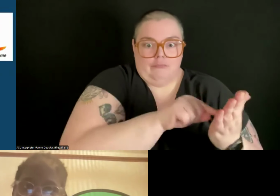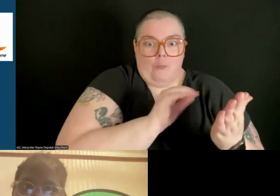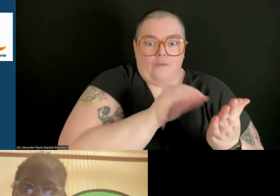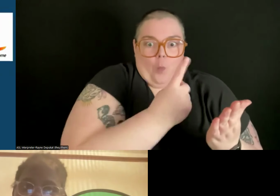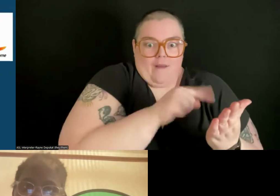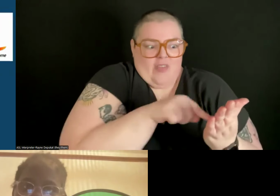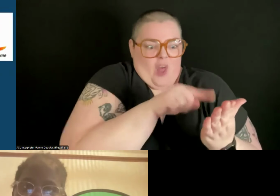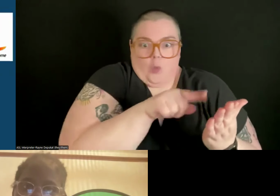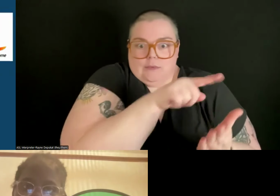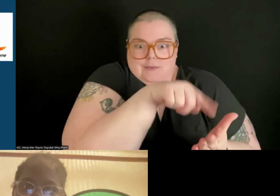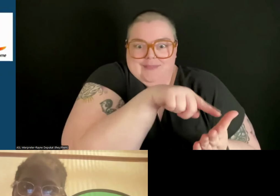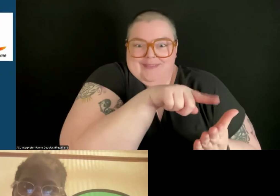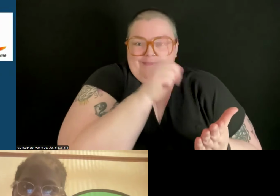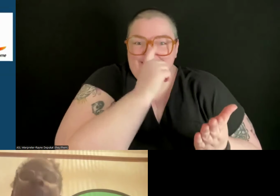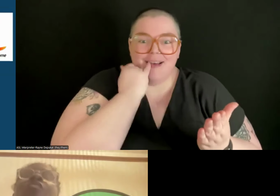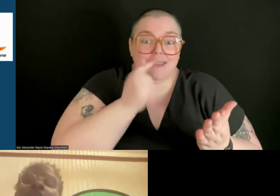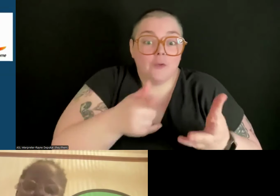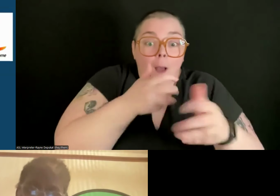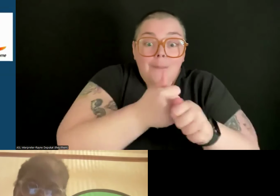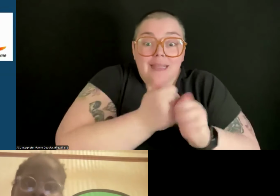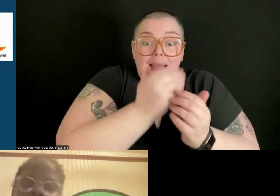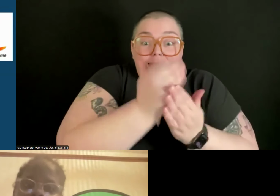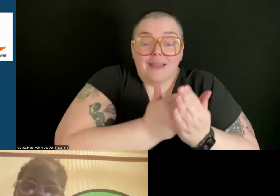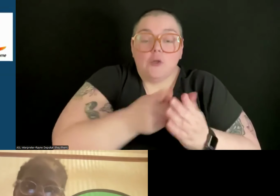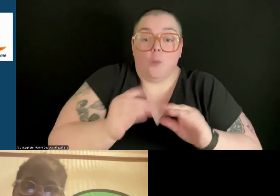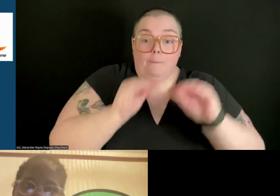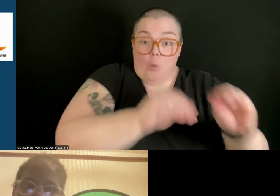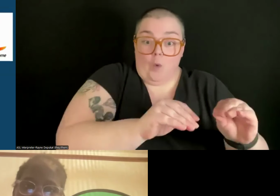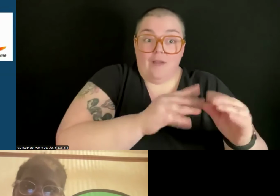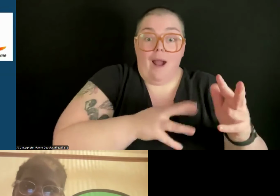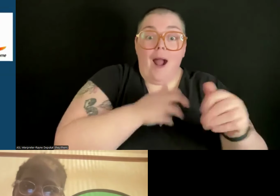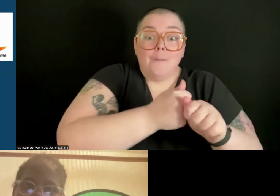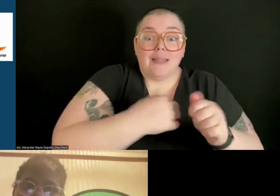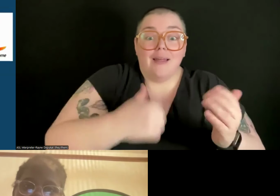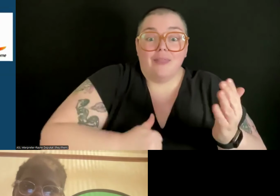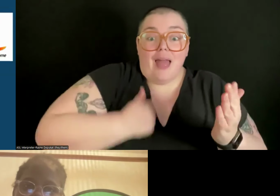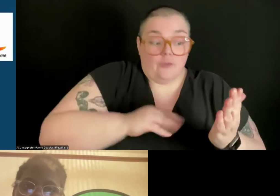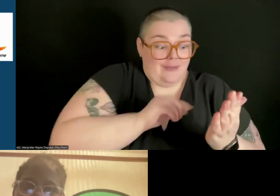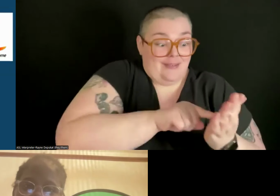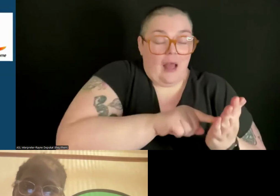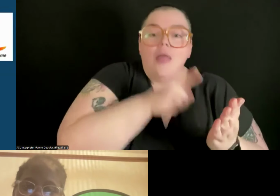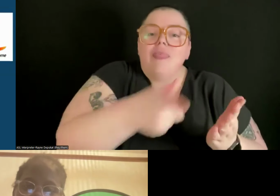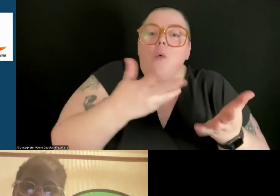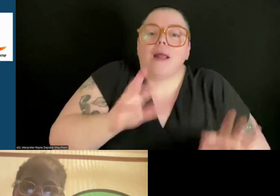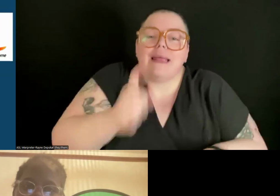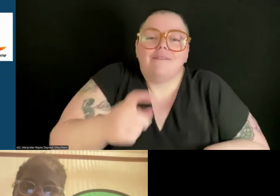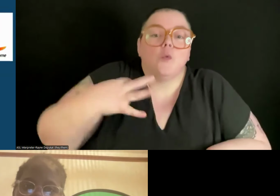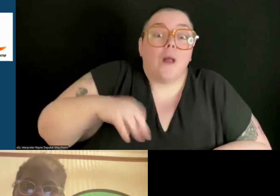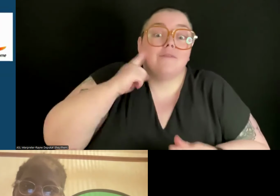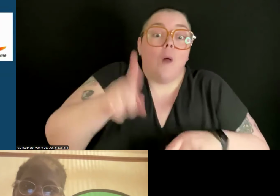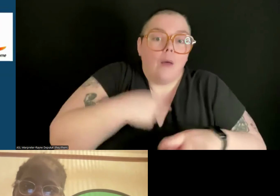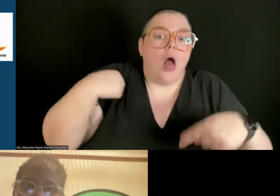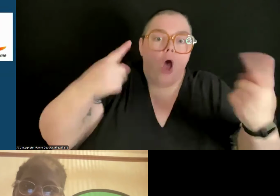Because when you update your address on the list after you move, you get credit for the time you've been on the list.